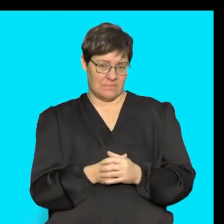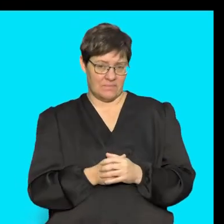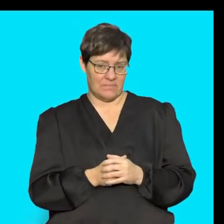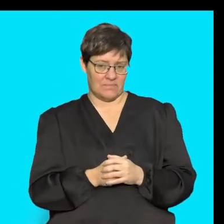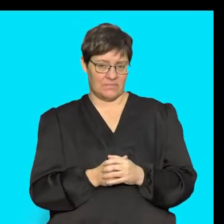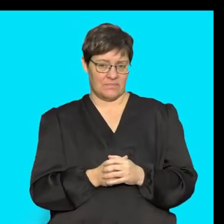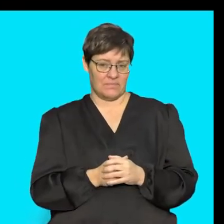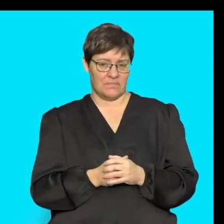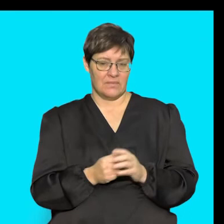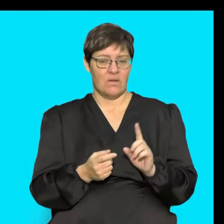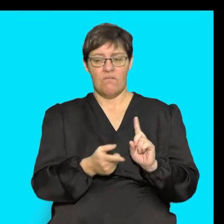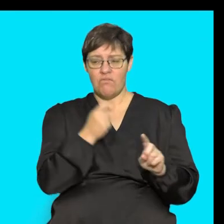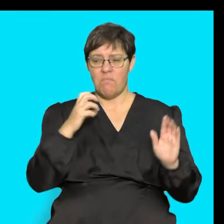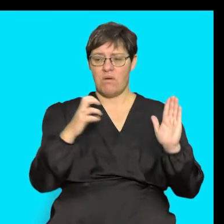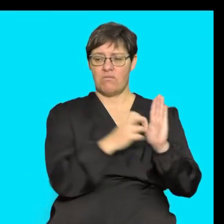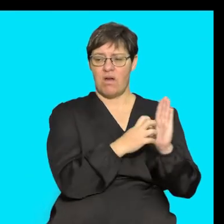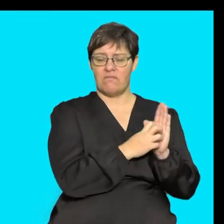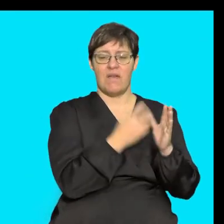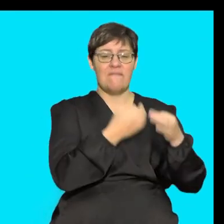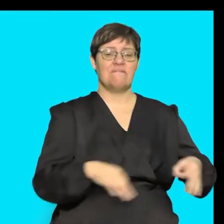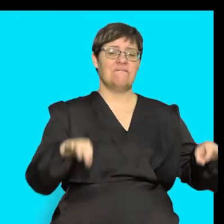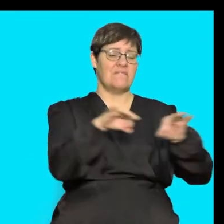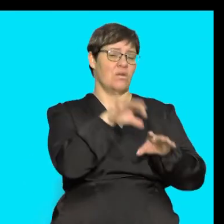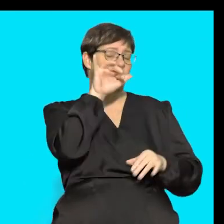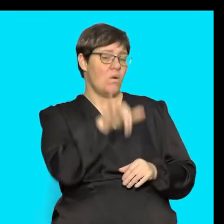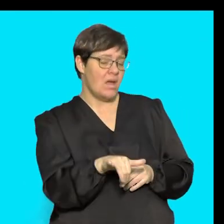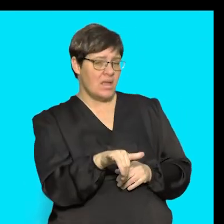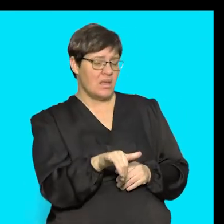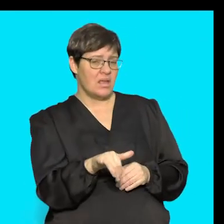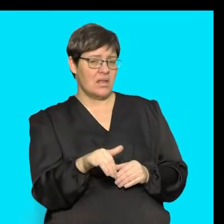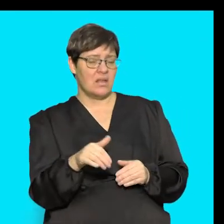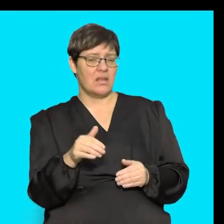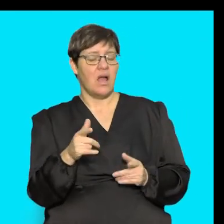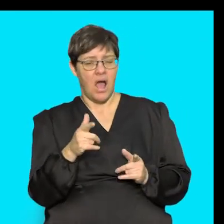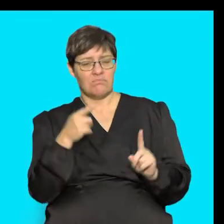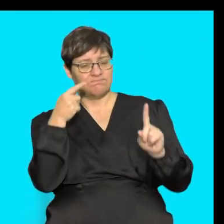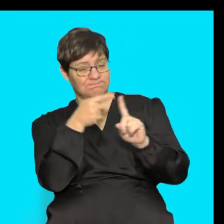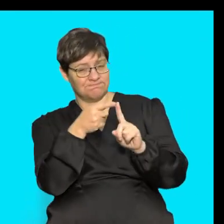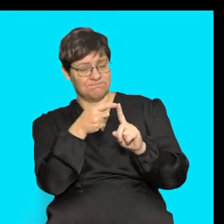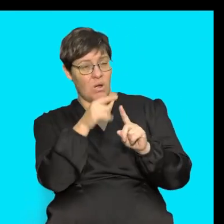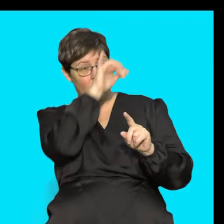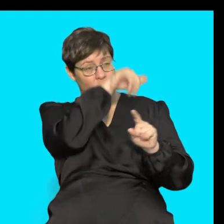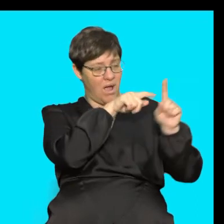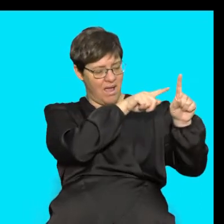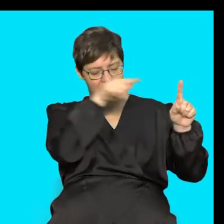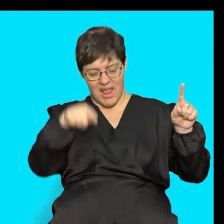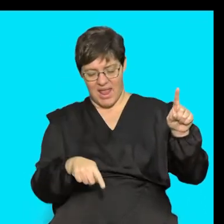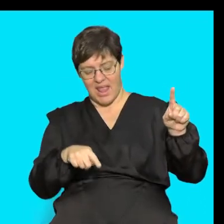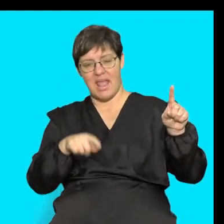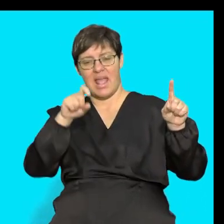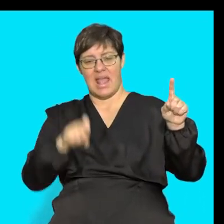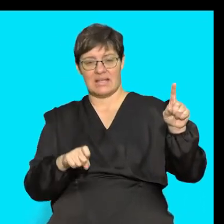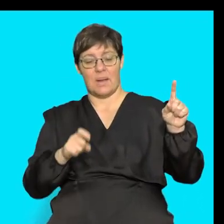or forecast, from the graph, the value of y that corresponds to the value of x that